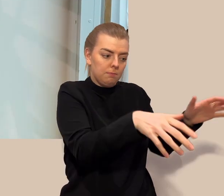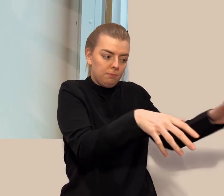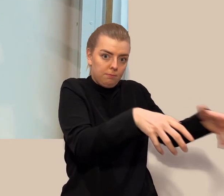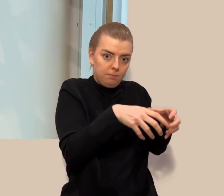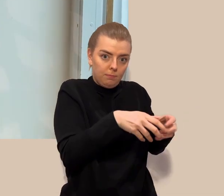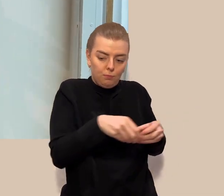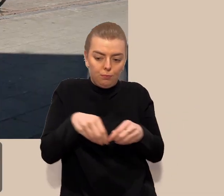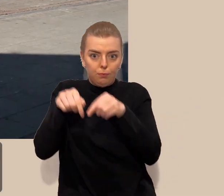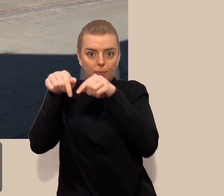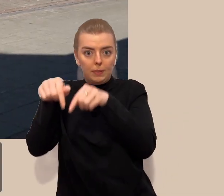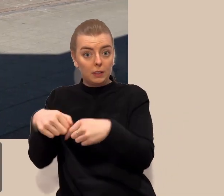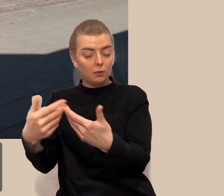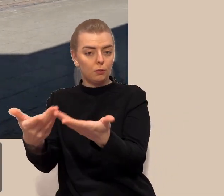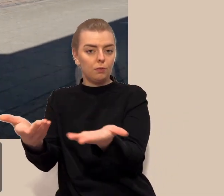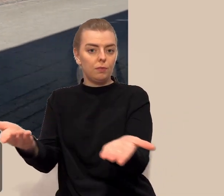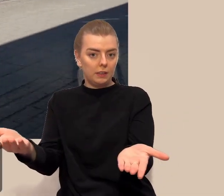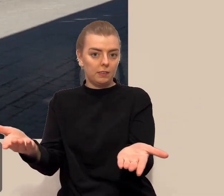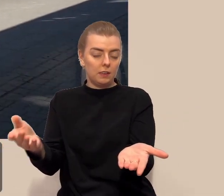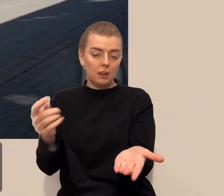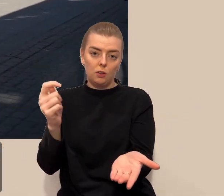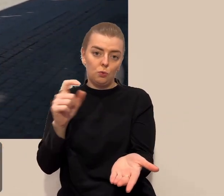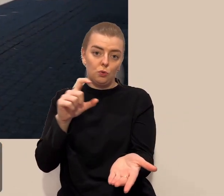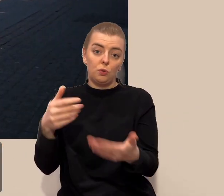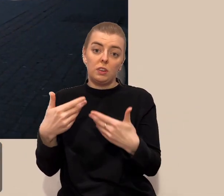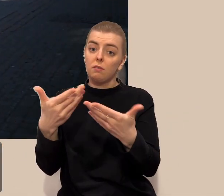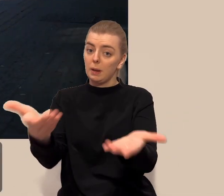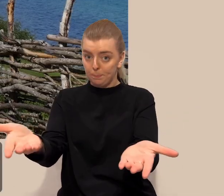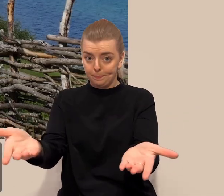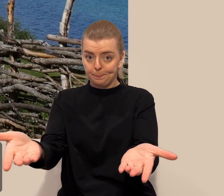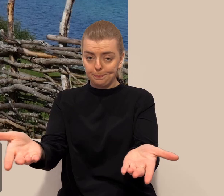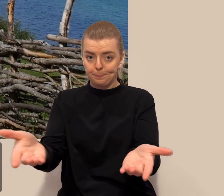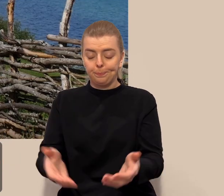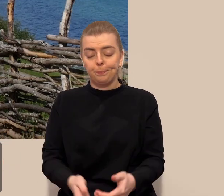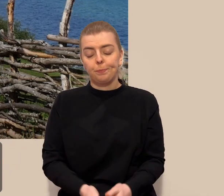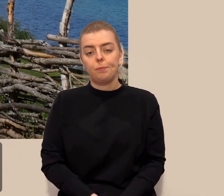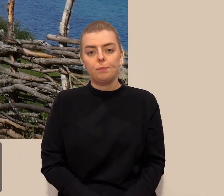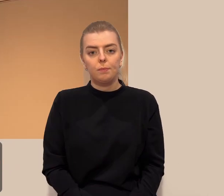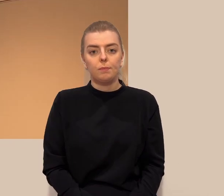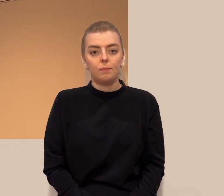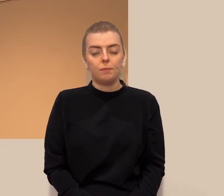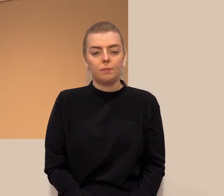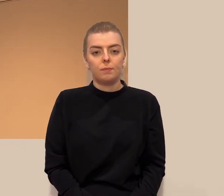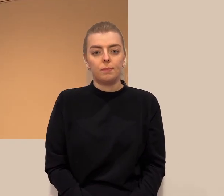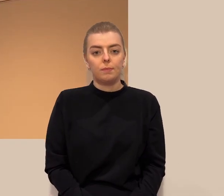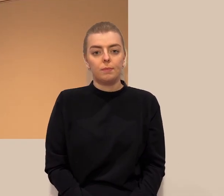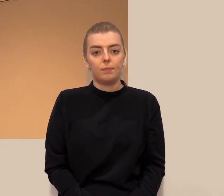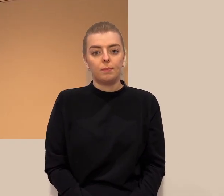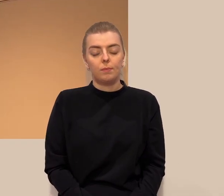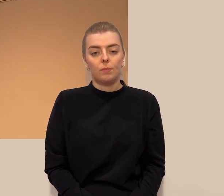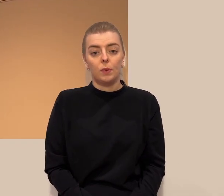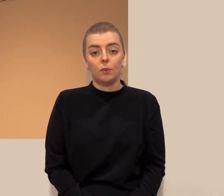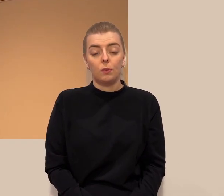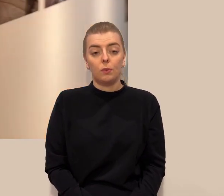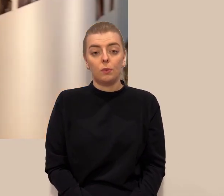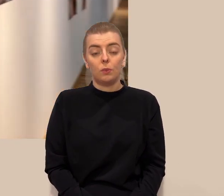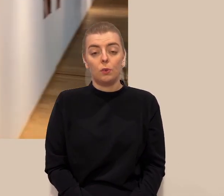Which we had installed in the center of town in Harstad. And we've brought it out to Trondhnes. And we've reinstalled it. Where it